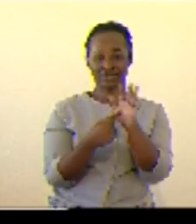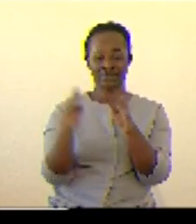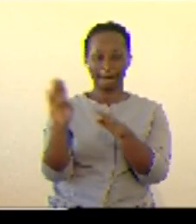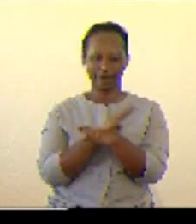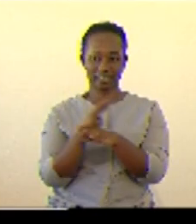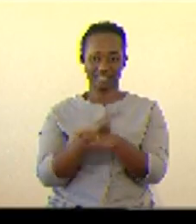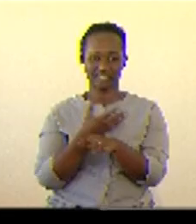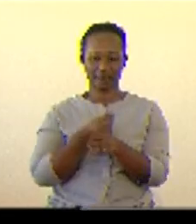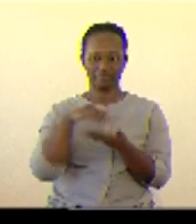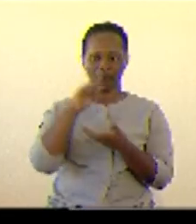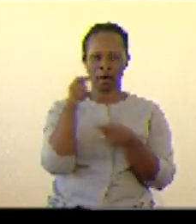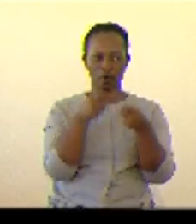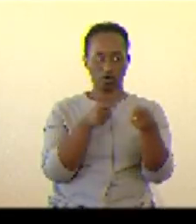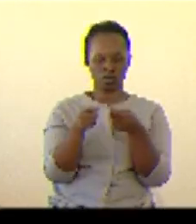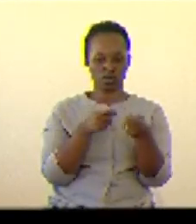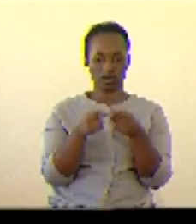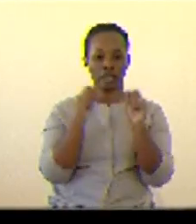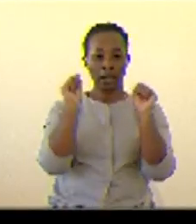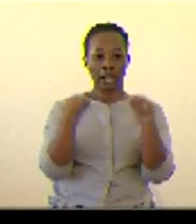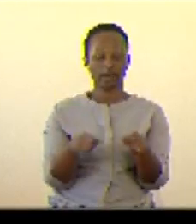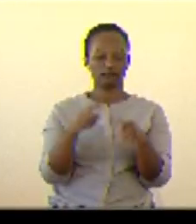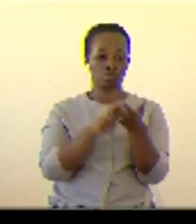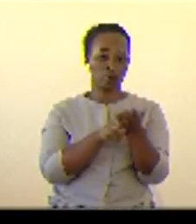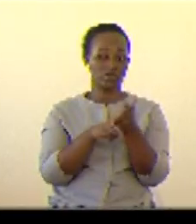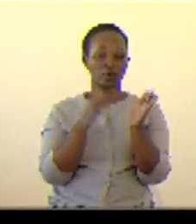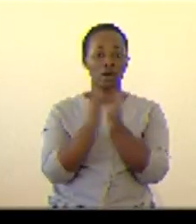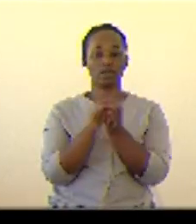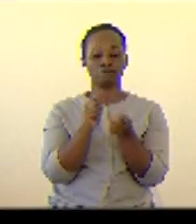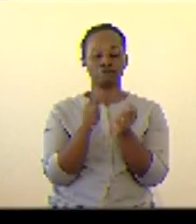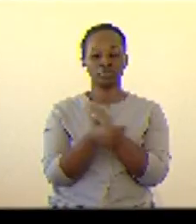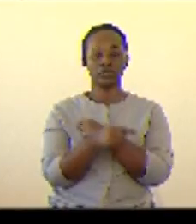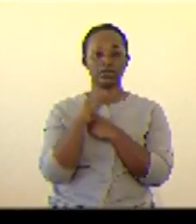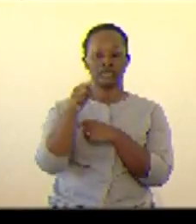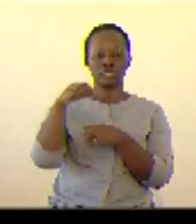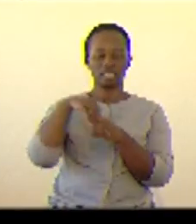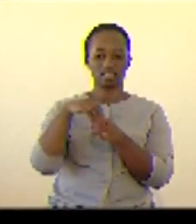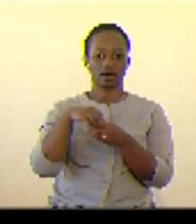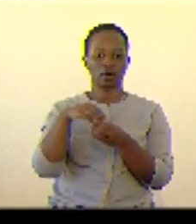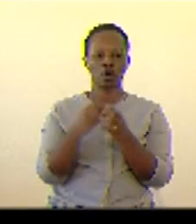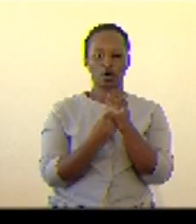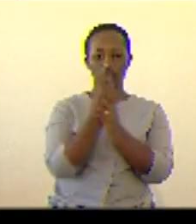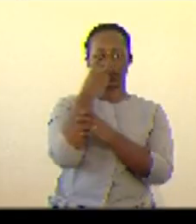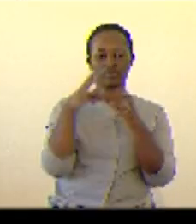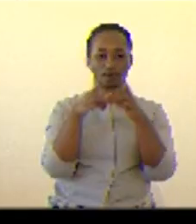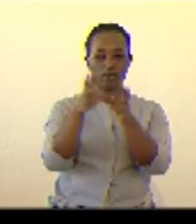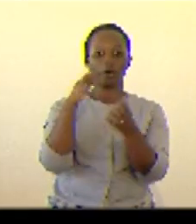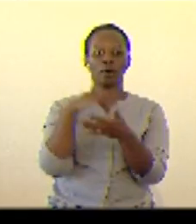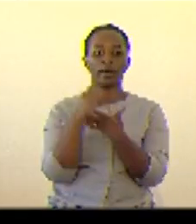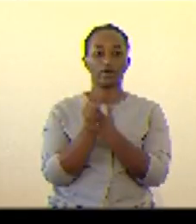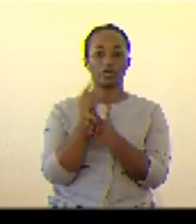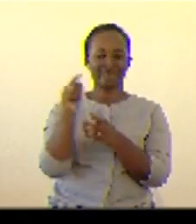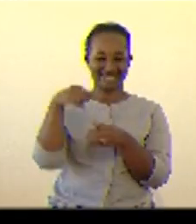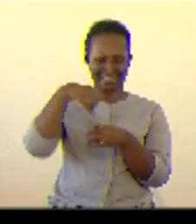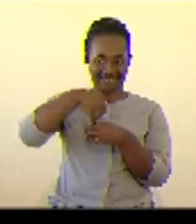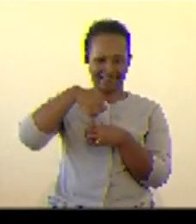more control, it can try to adjust or change these internal growth strategies. Because if it is